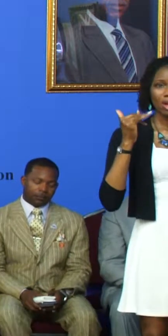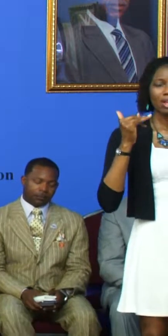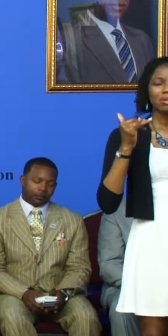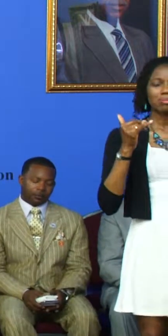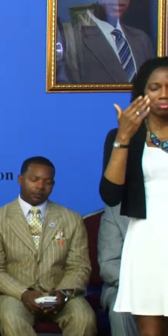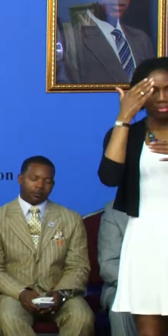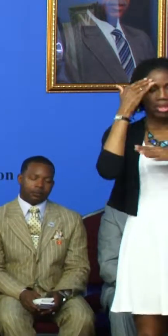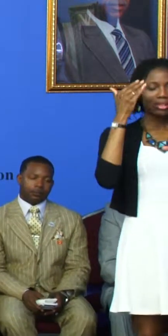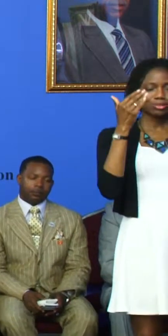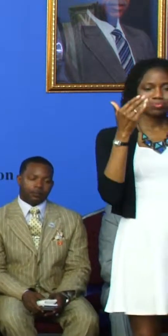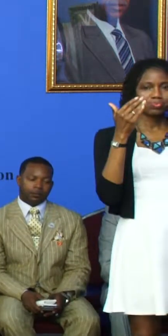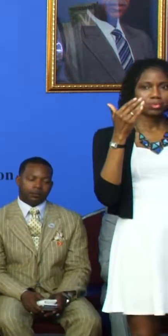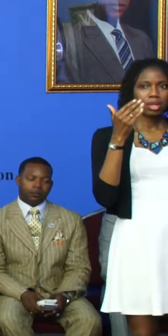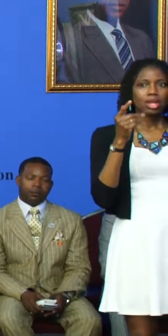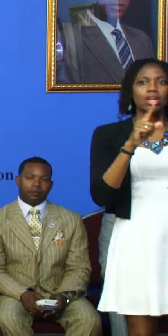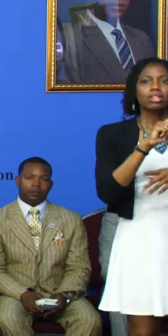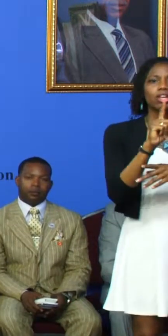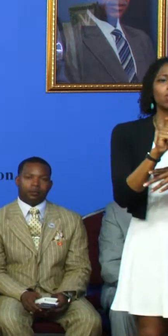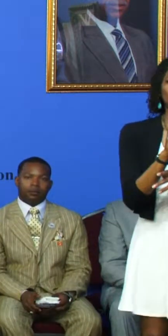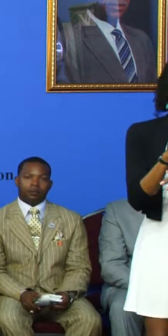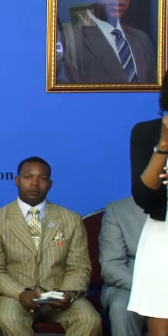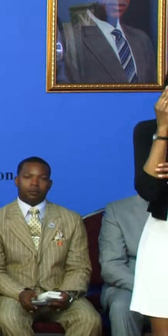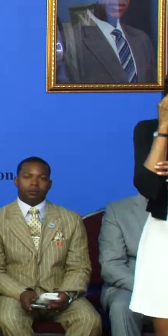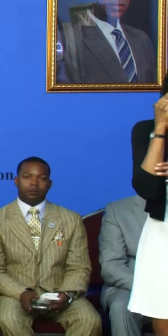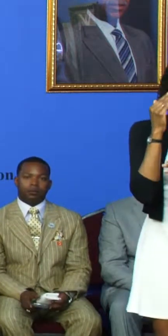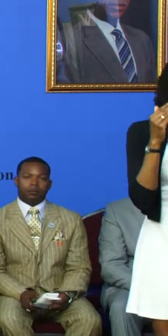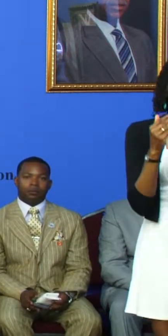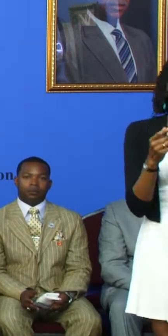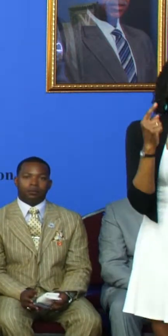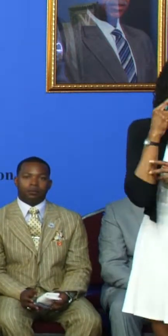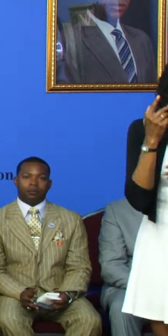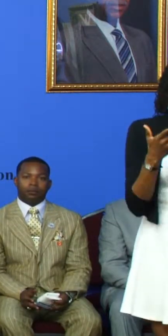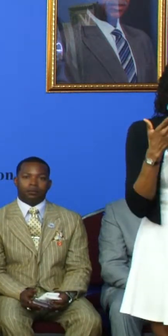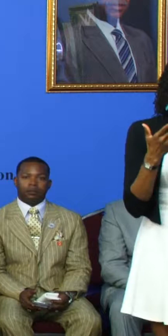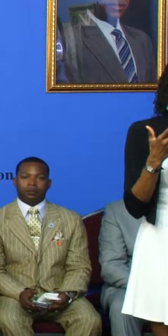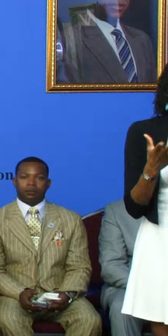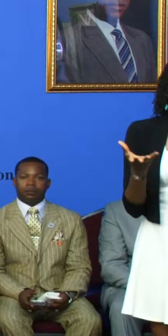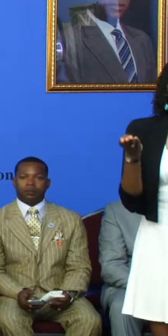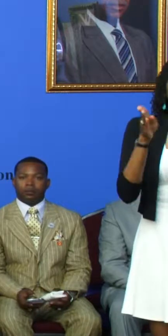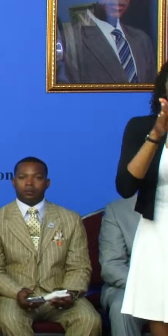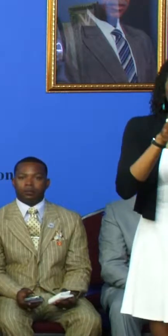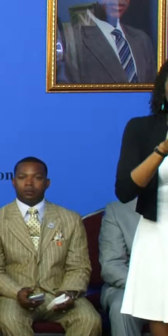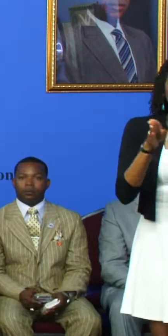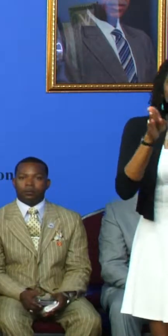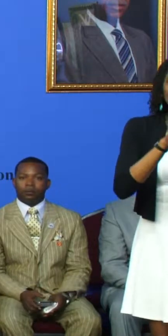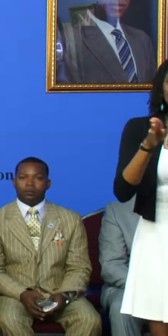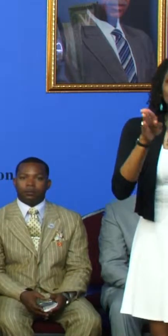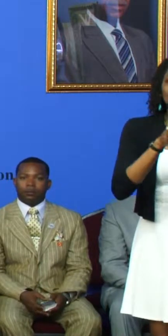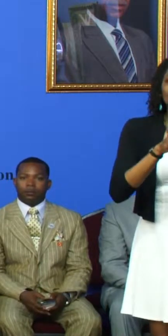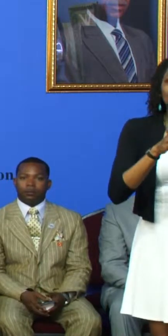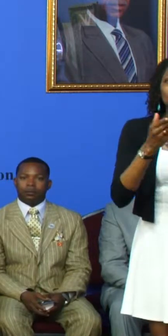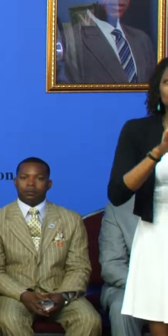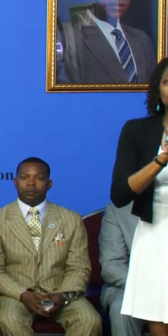question of them closing schools. You know they closed 50 schools in Chicago?